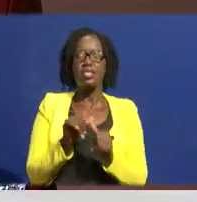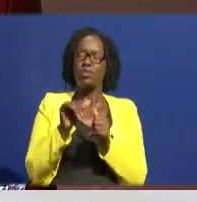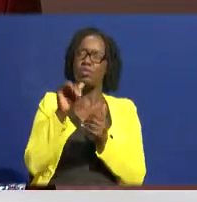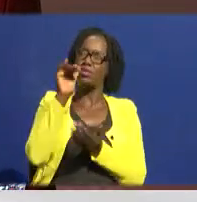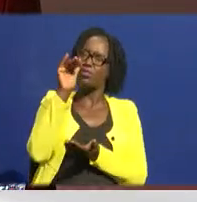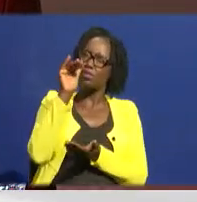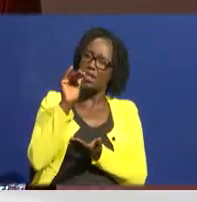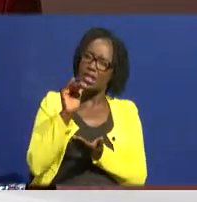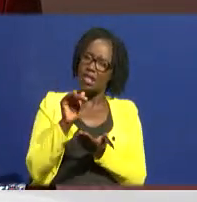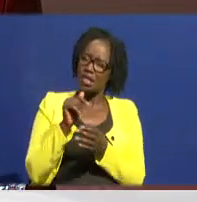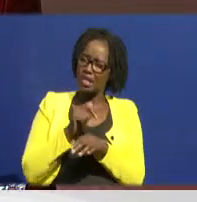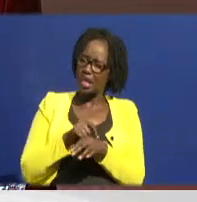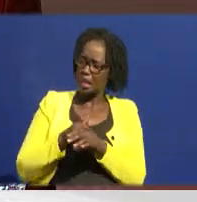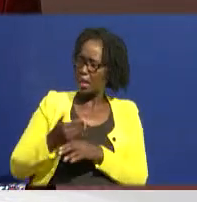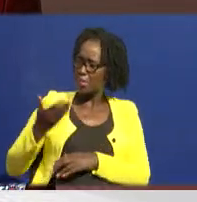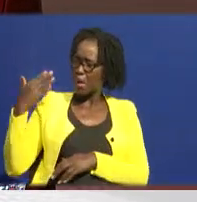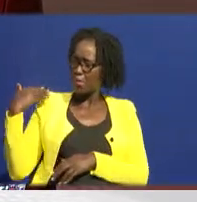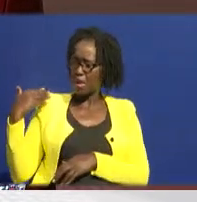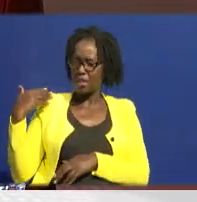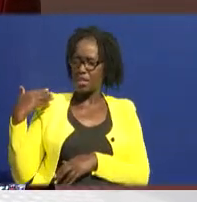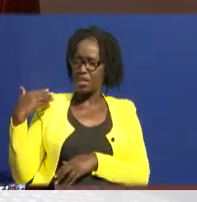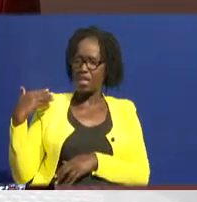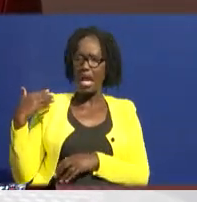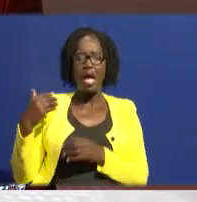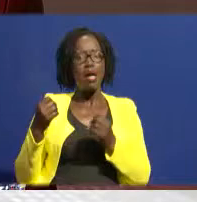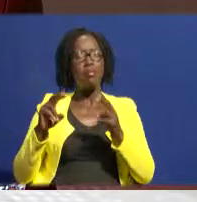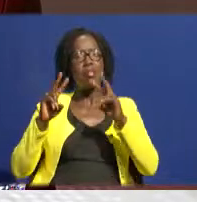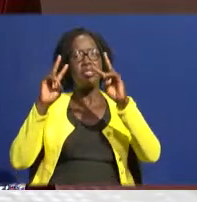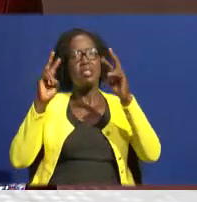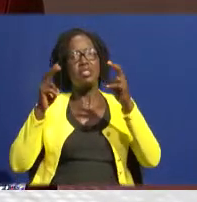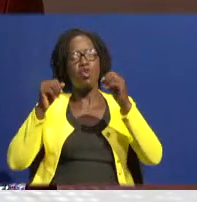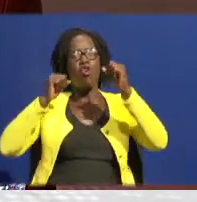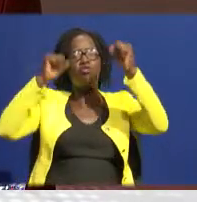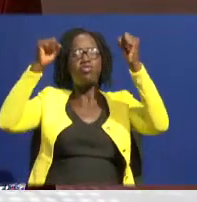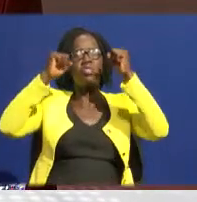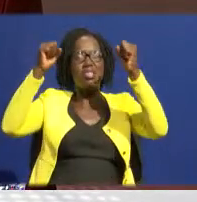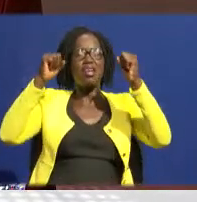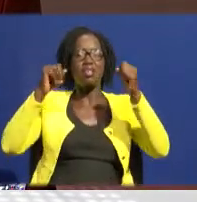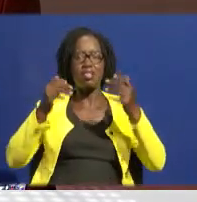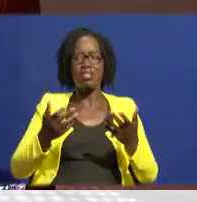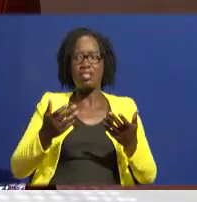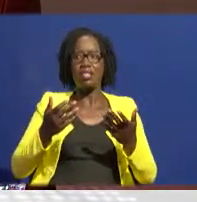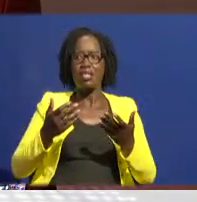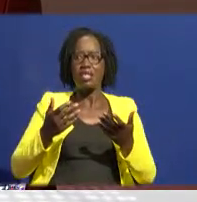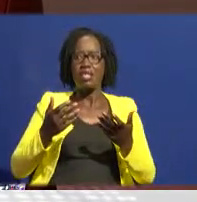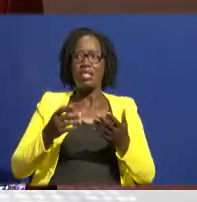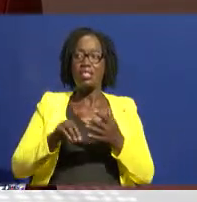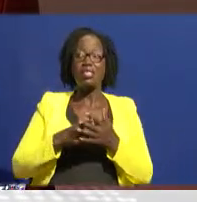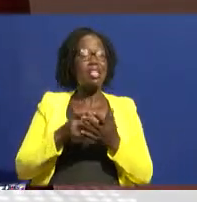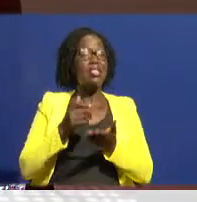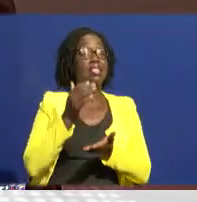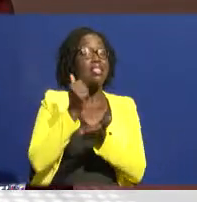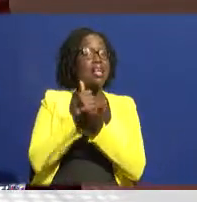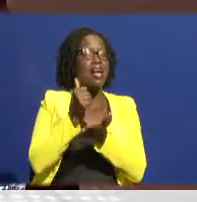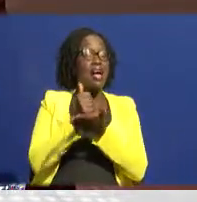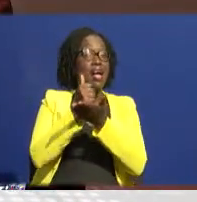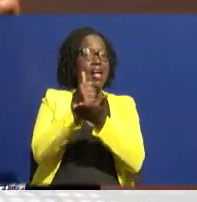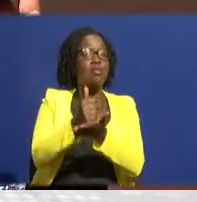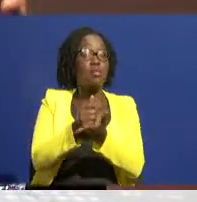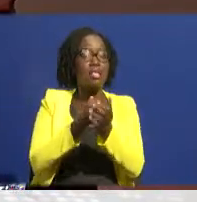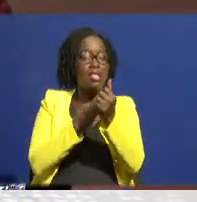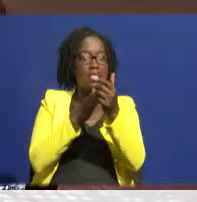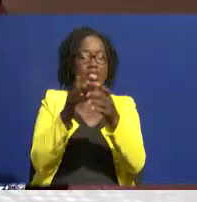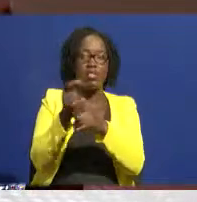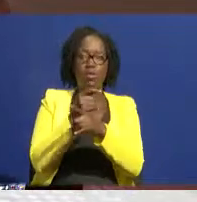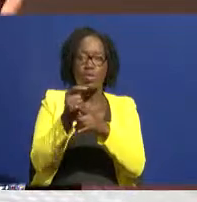declining. There was a time that we had very many issues, maybe of strikes in the country. Mm. That strategy really helped, because the leaders were